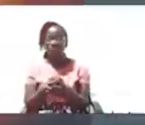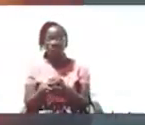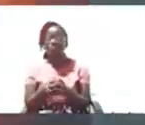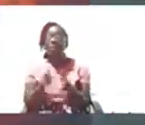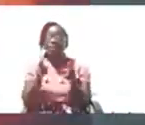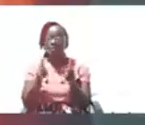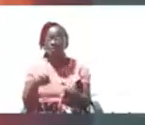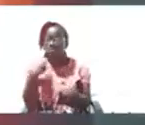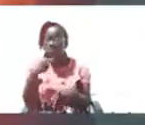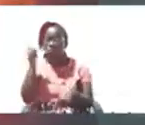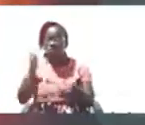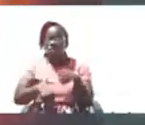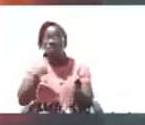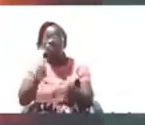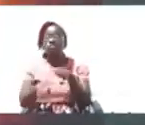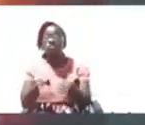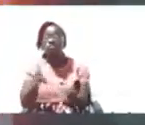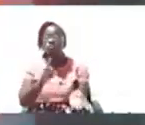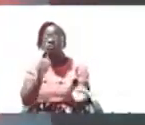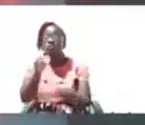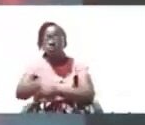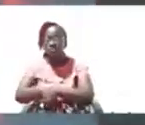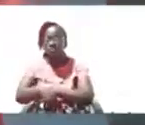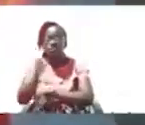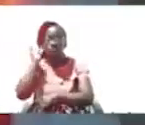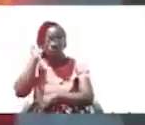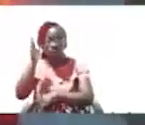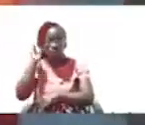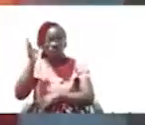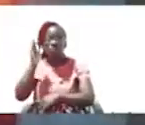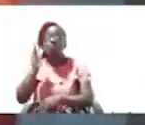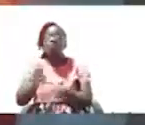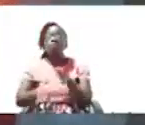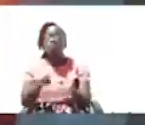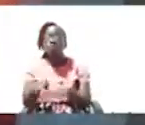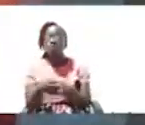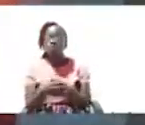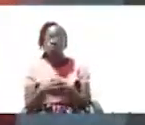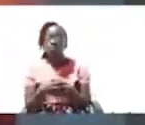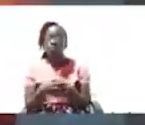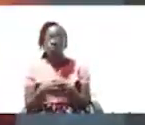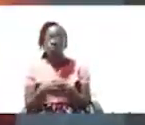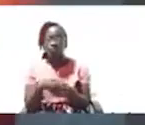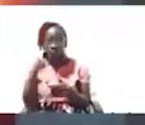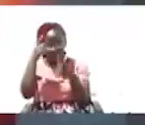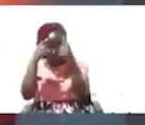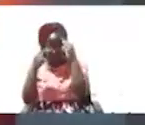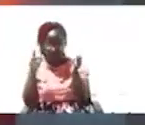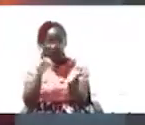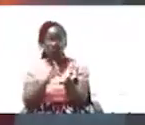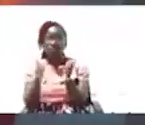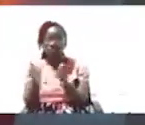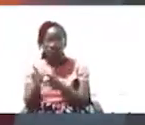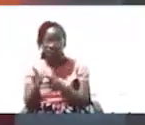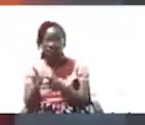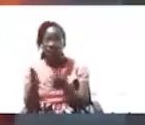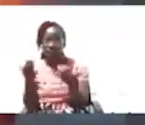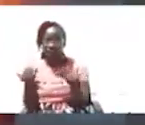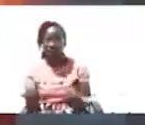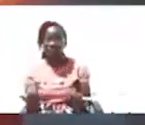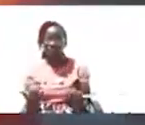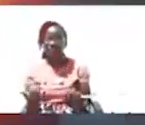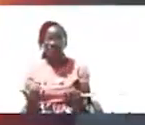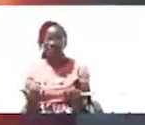that. Somebody whose leg is shortened will be stretched out. If they say Jesus, because when Jesus